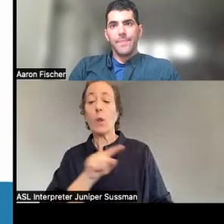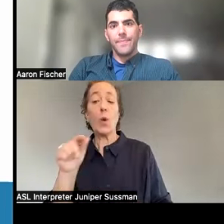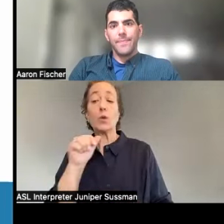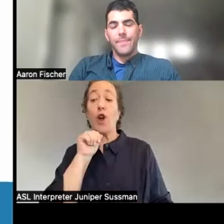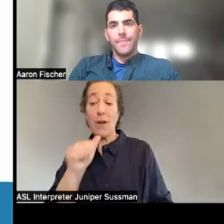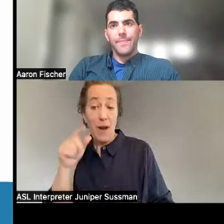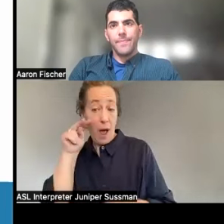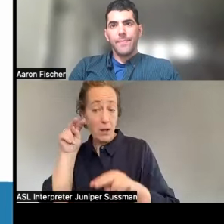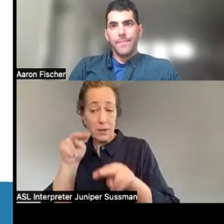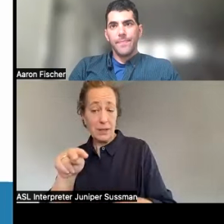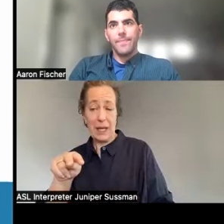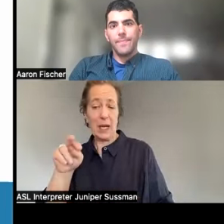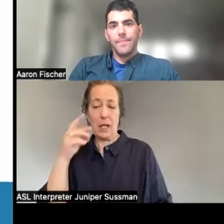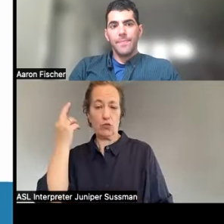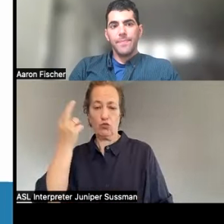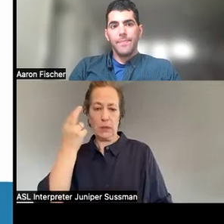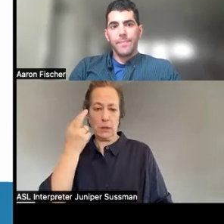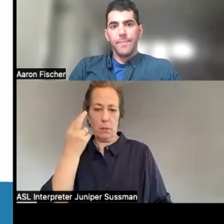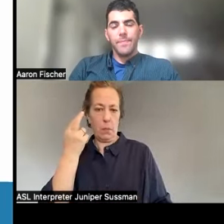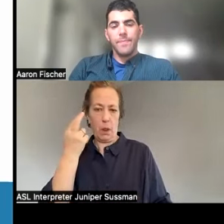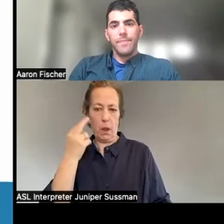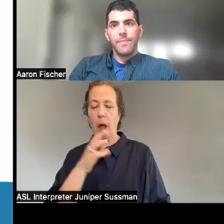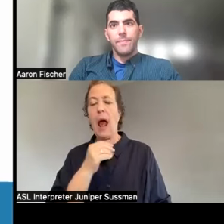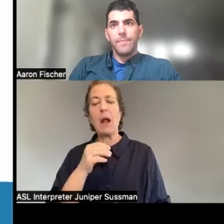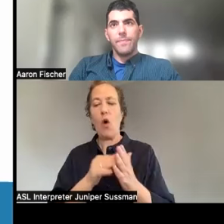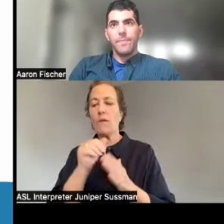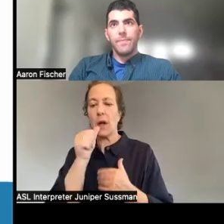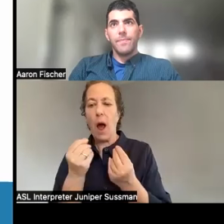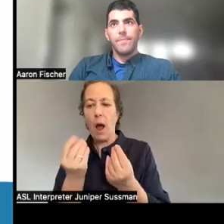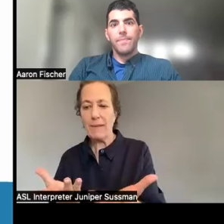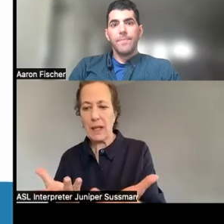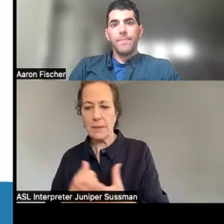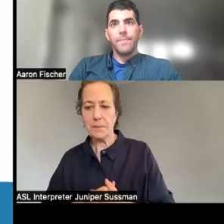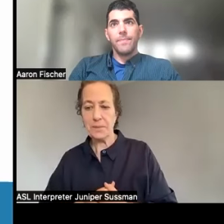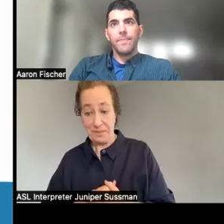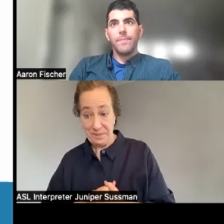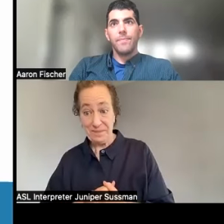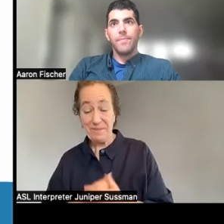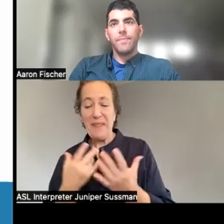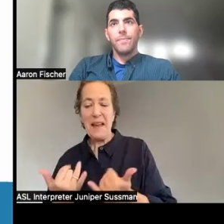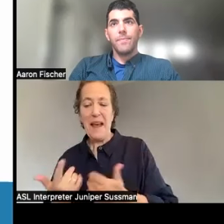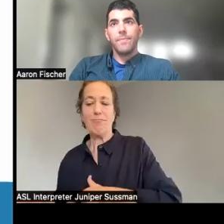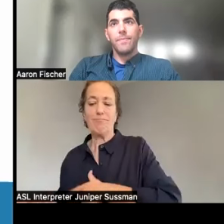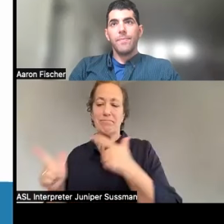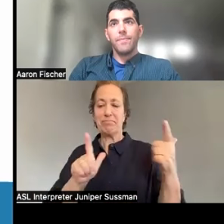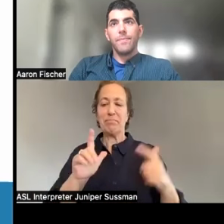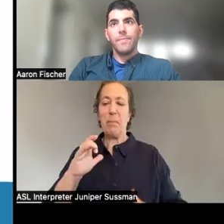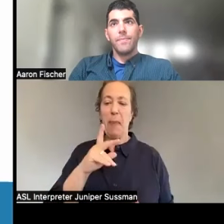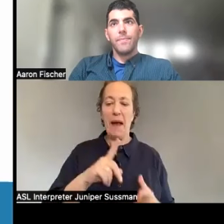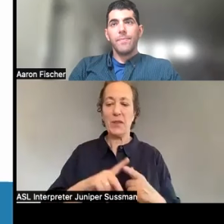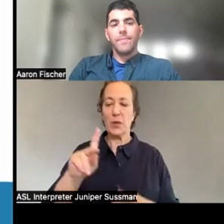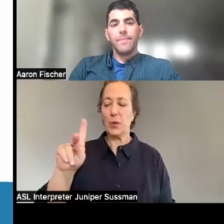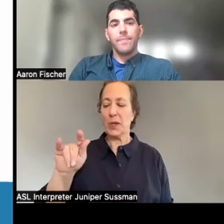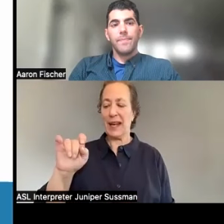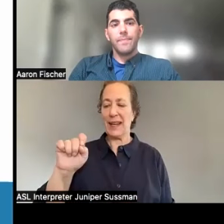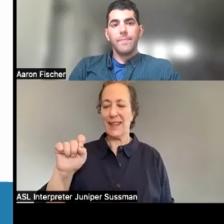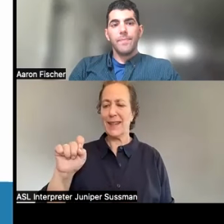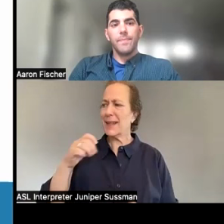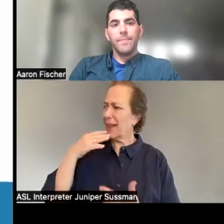not accommodated. And given that, thank you, Katie. I'm going to turn it back to you. Thank you,